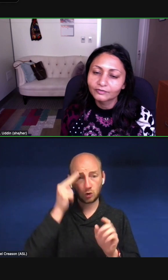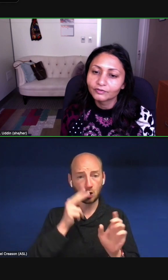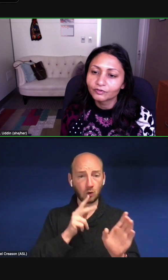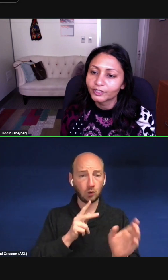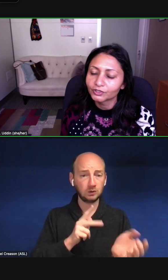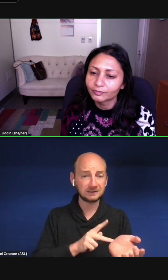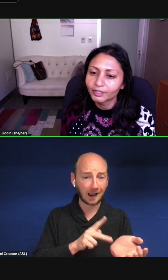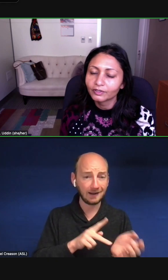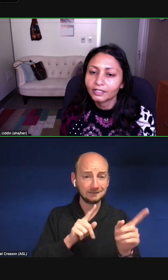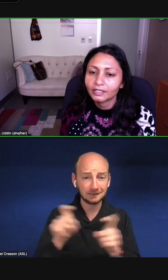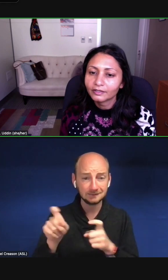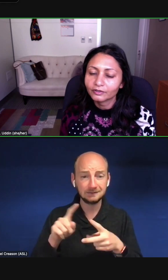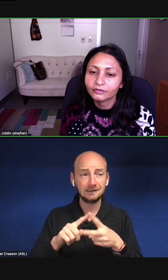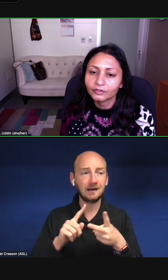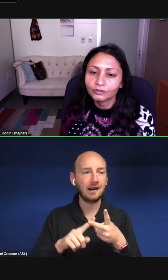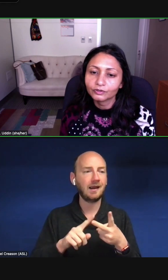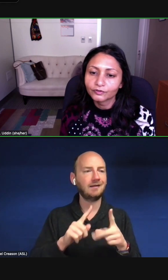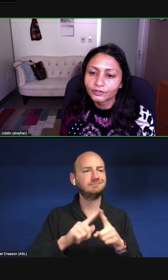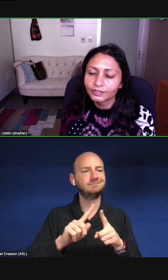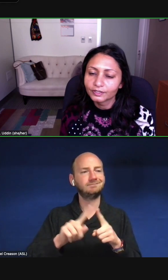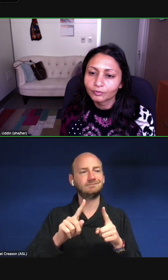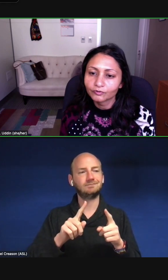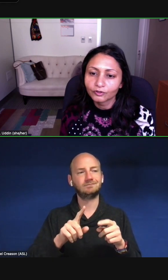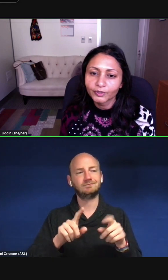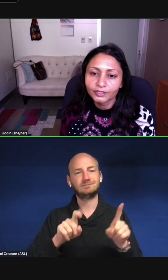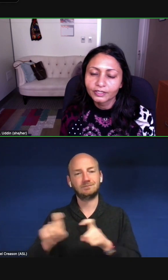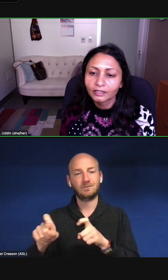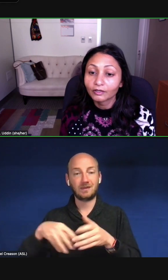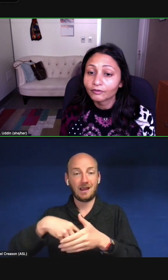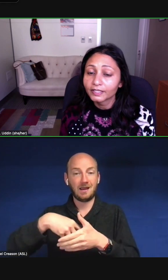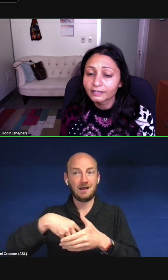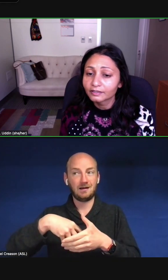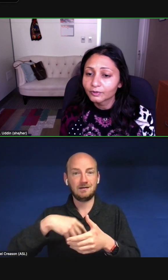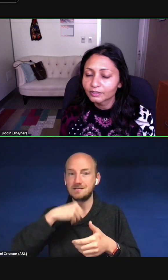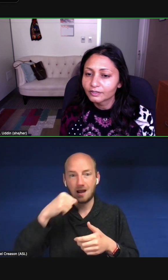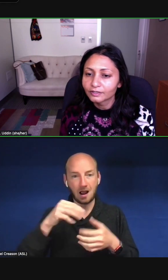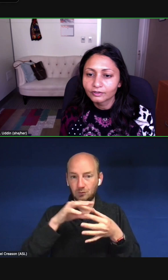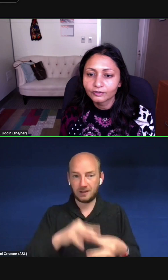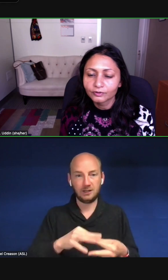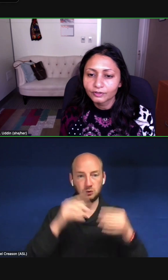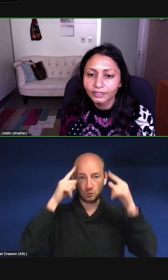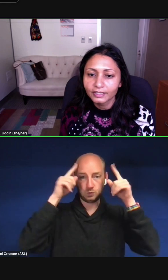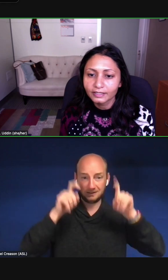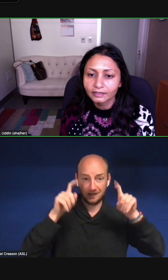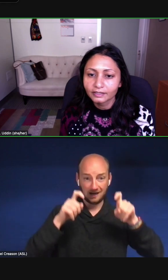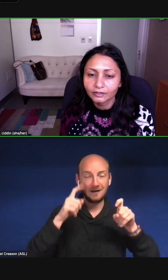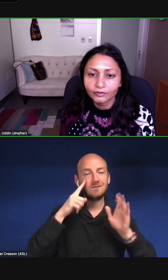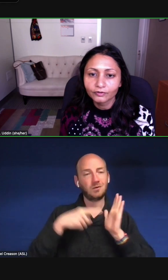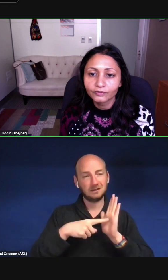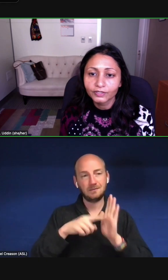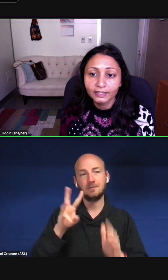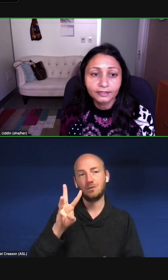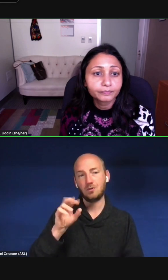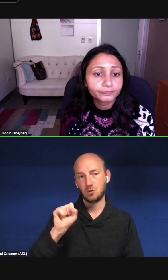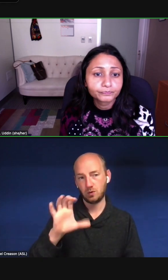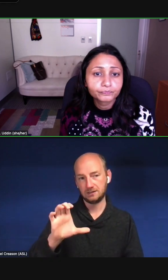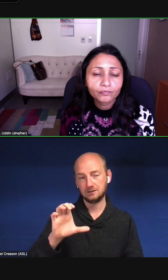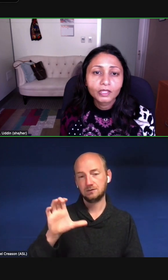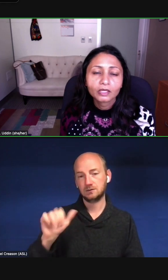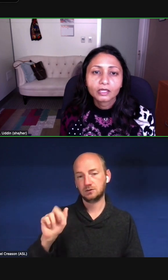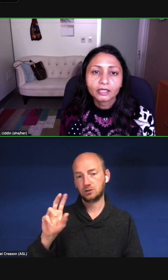we have a lot of information about their individual differences in performance on things like the Wisconsin card sort task and other